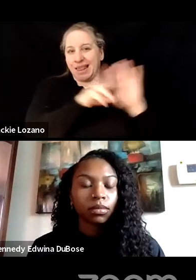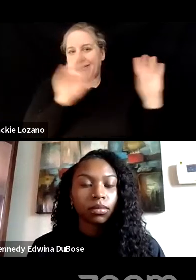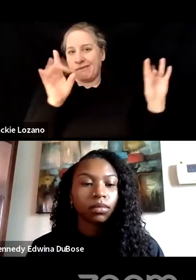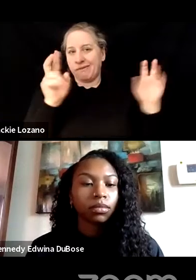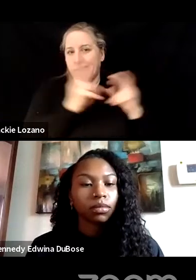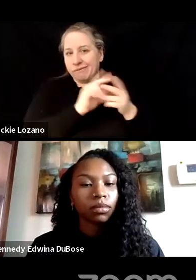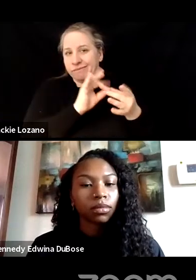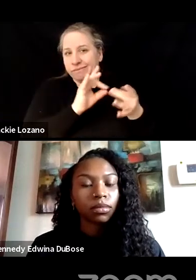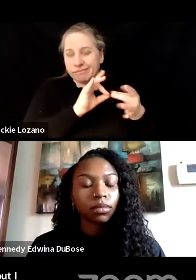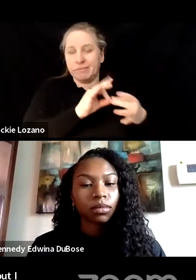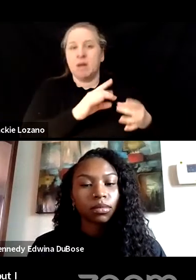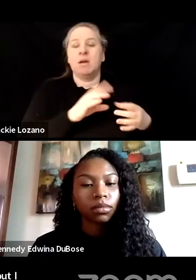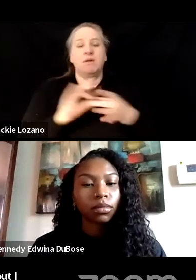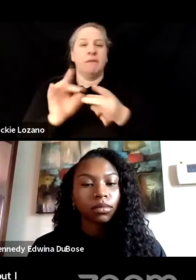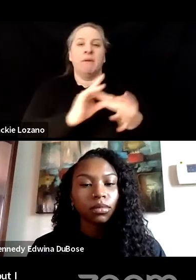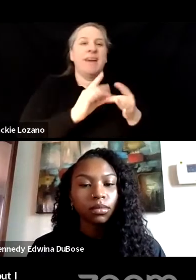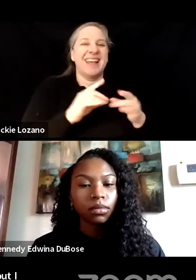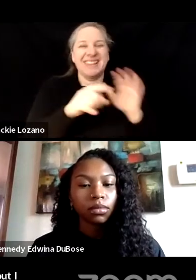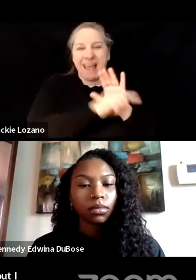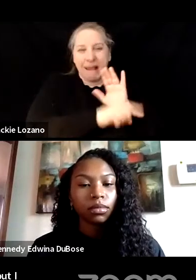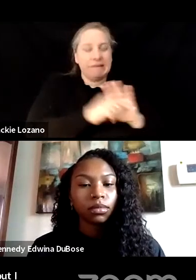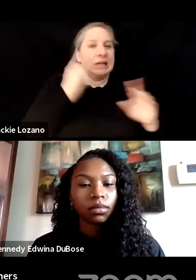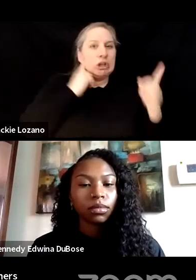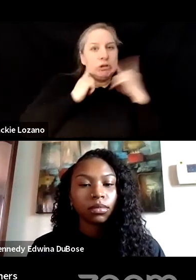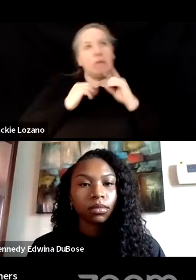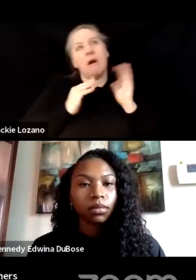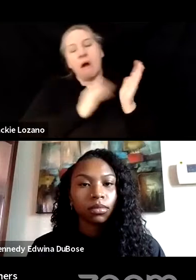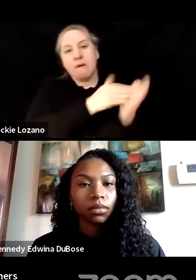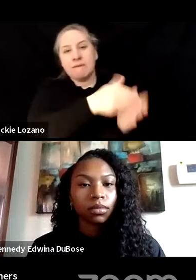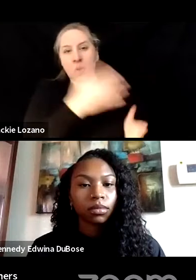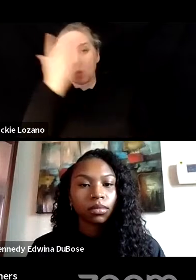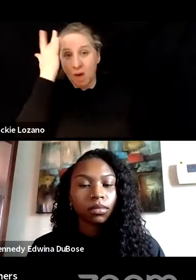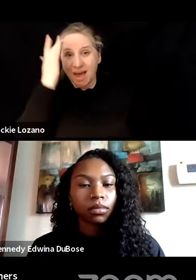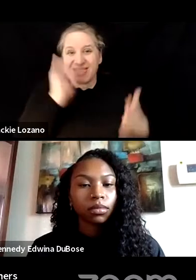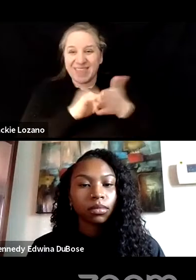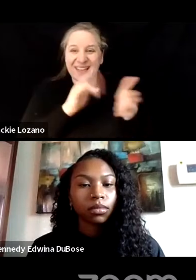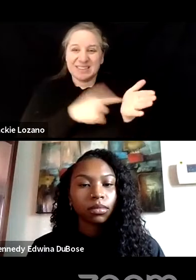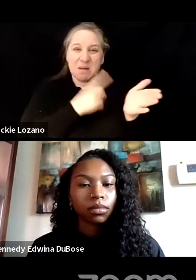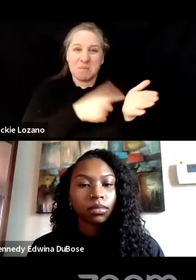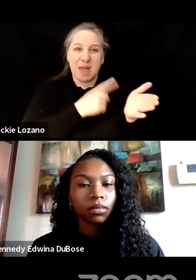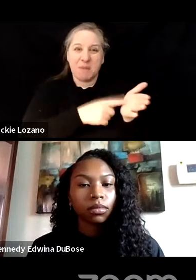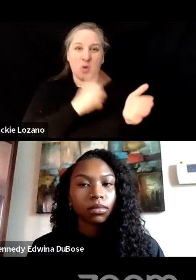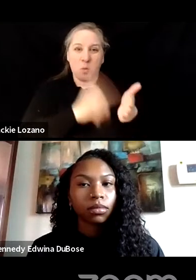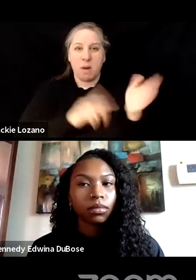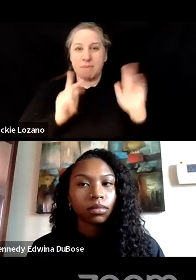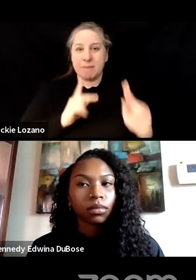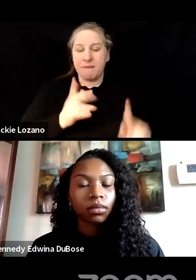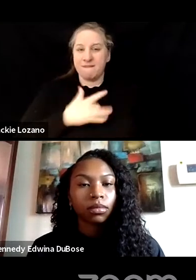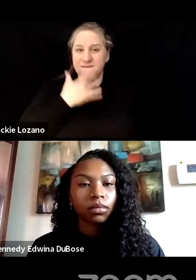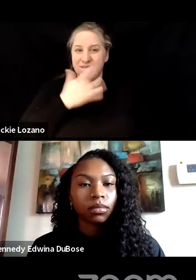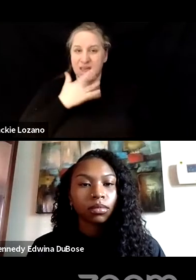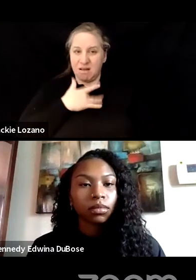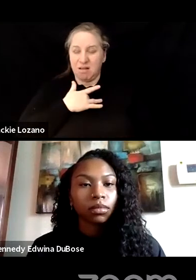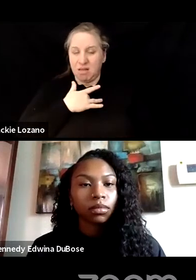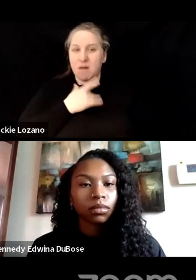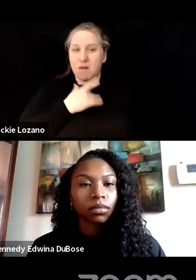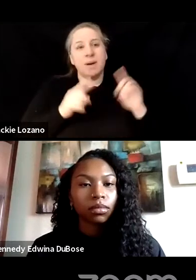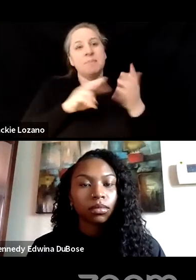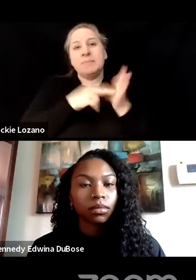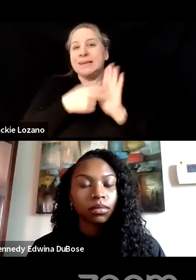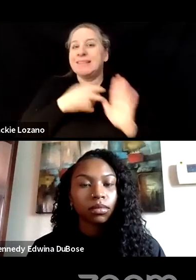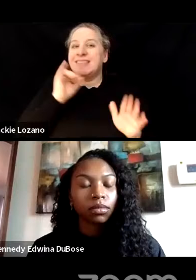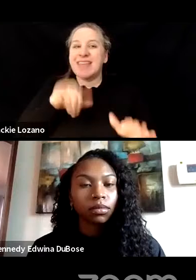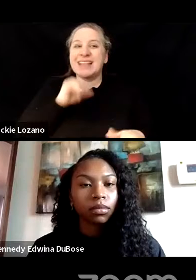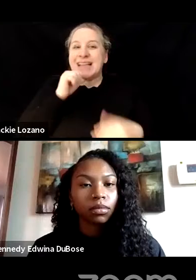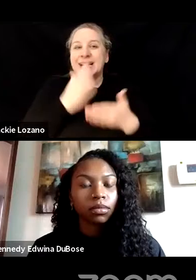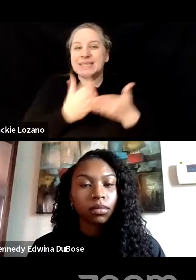what we hear only because unfortunately, that is sometimes the prevailing sentiment of what people feel, but that doesn't mean that there isn't something